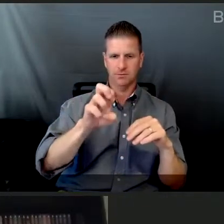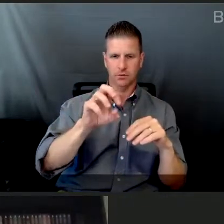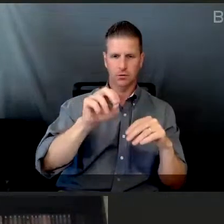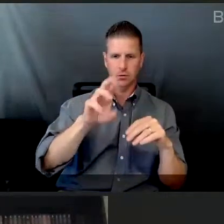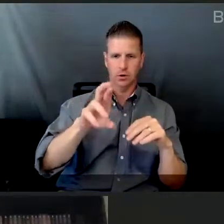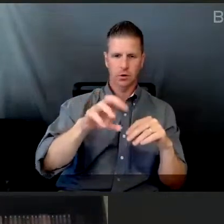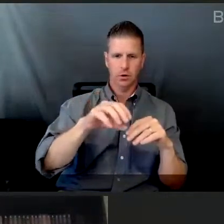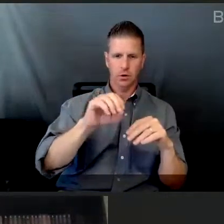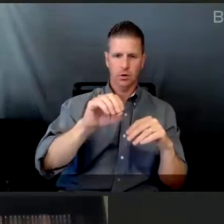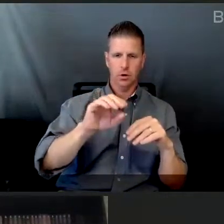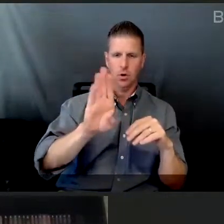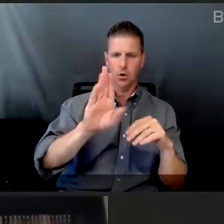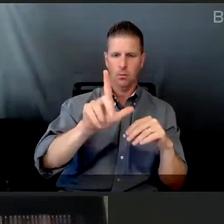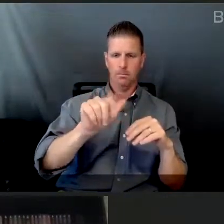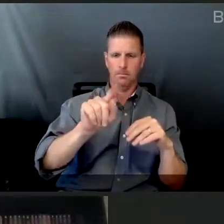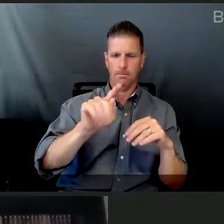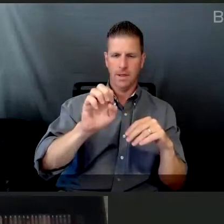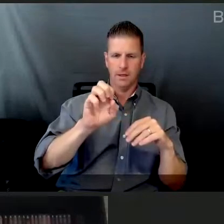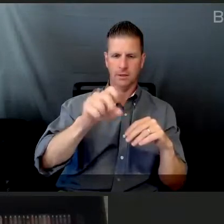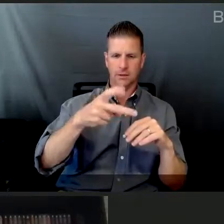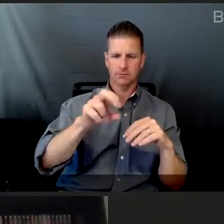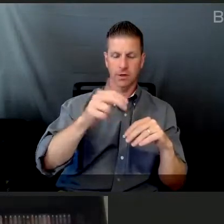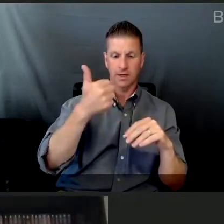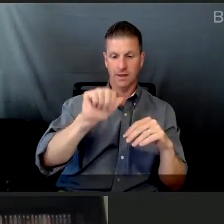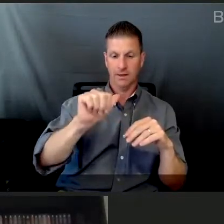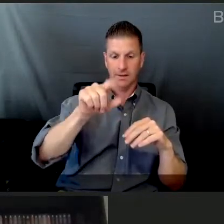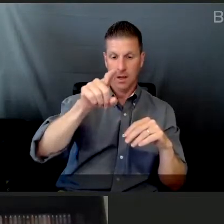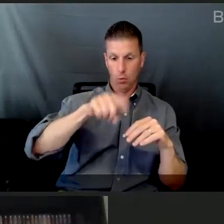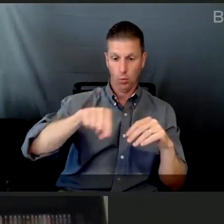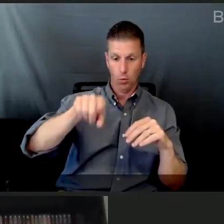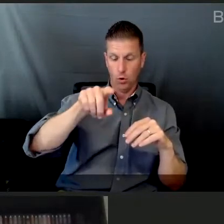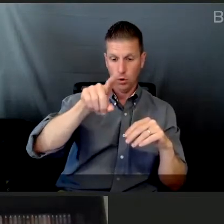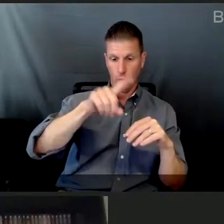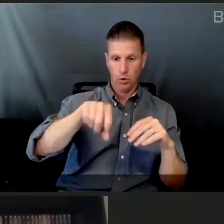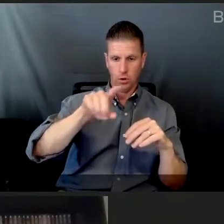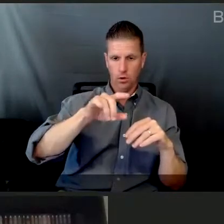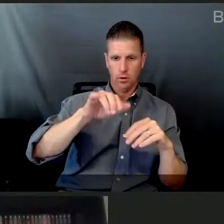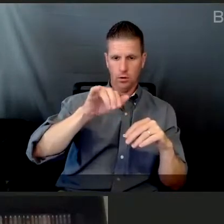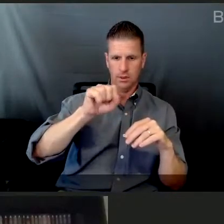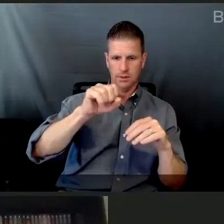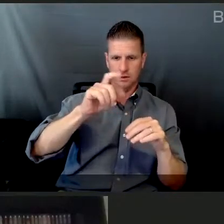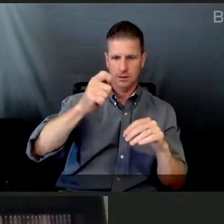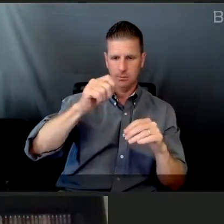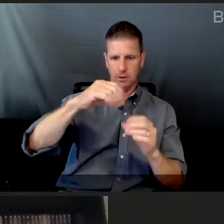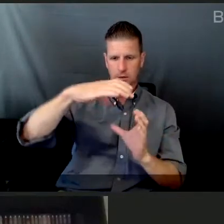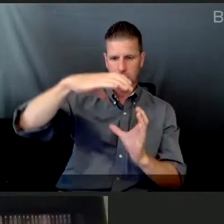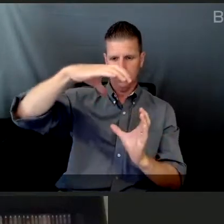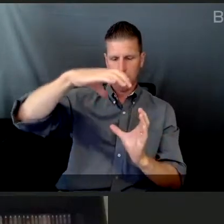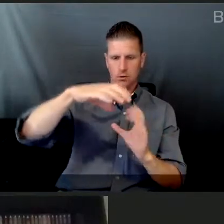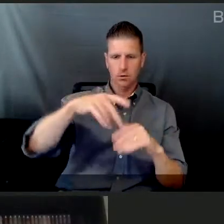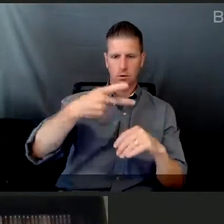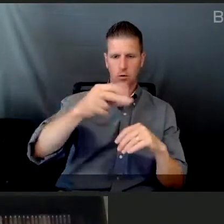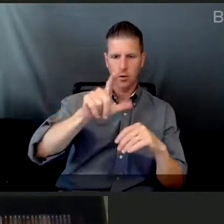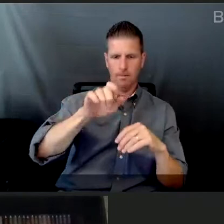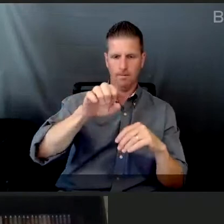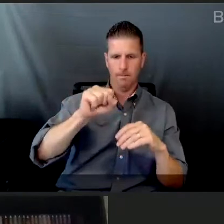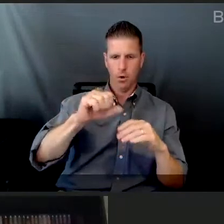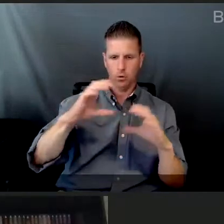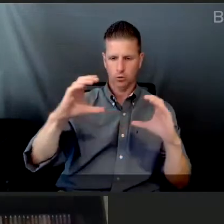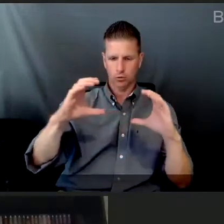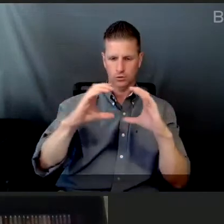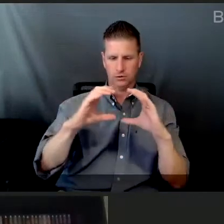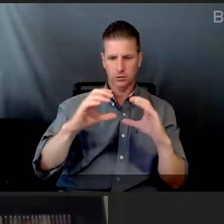oblate sphere, right? Anything that's rotating is going to be kind of distended. So the poles are squished in, and